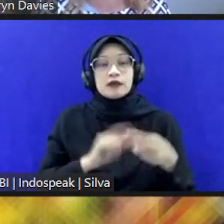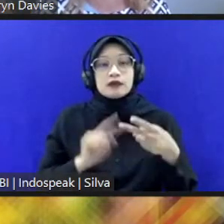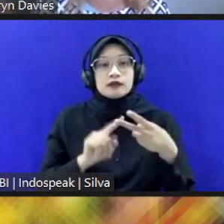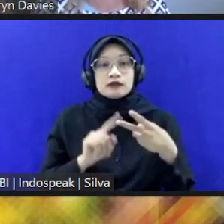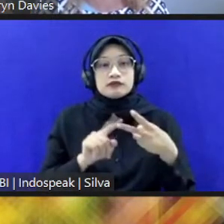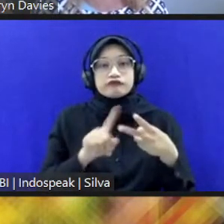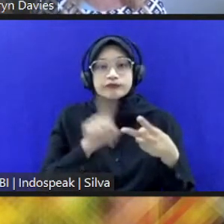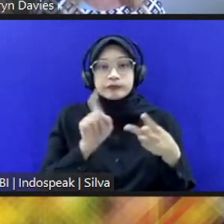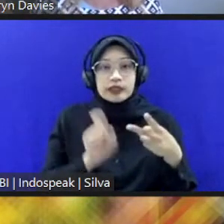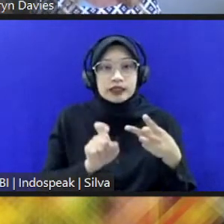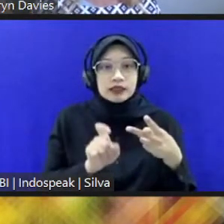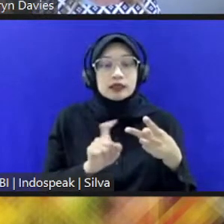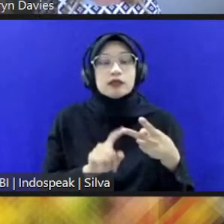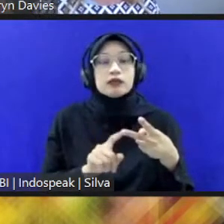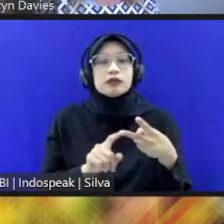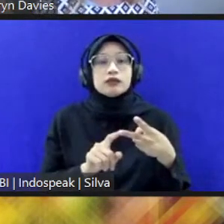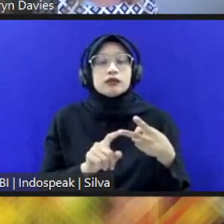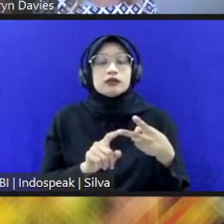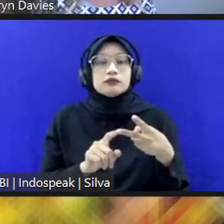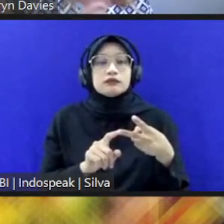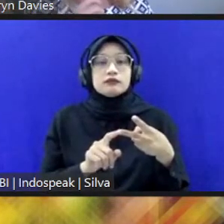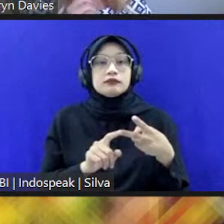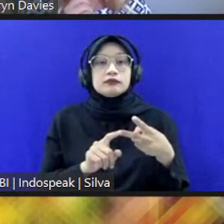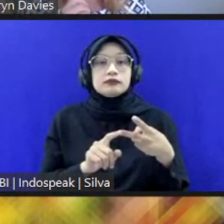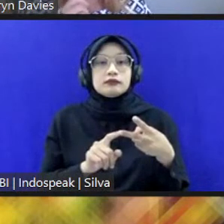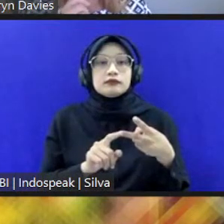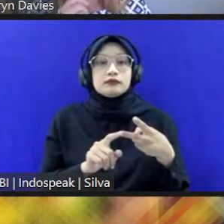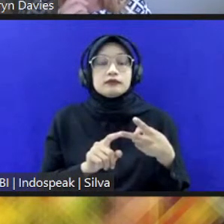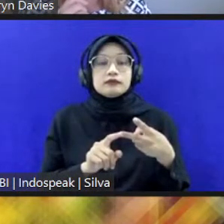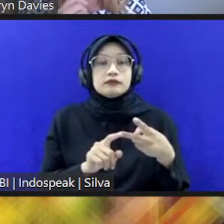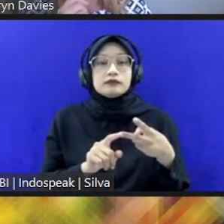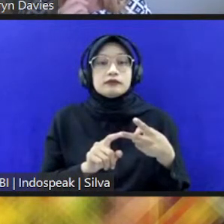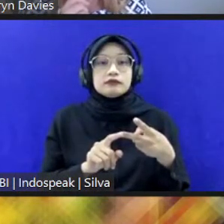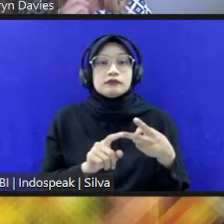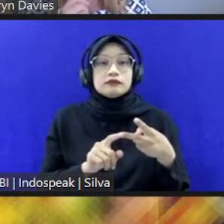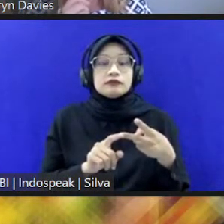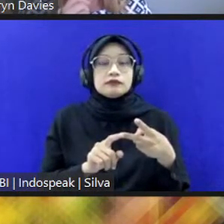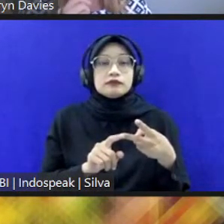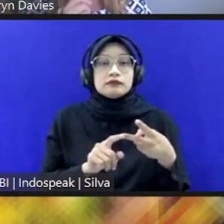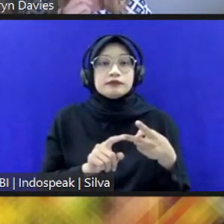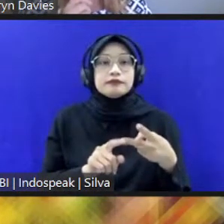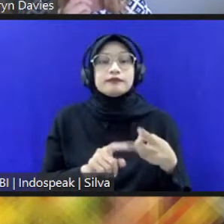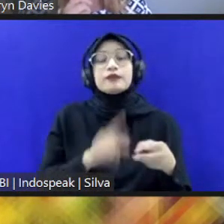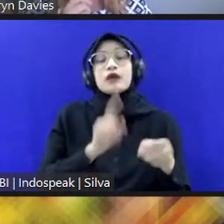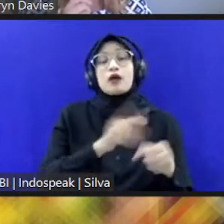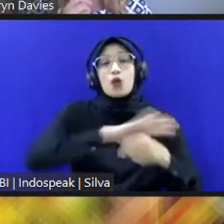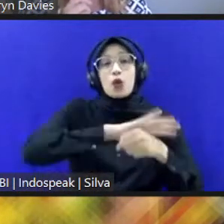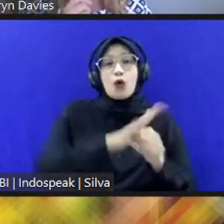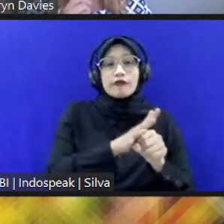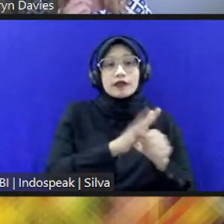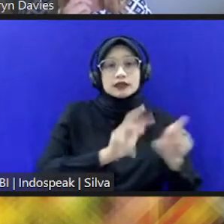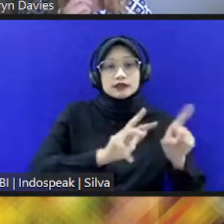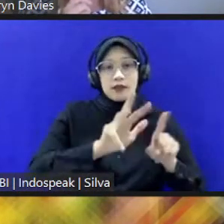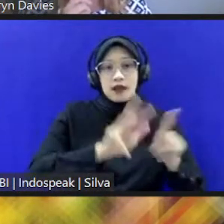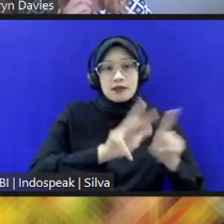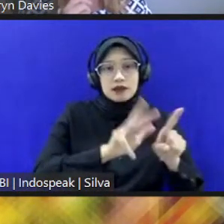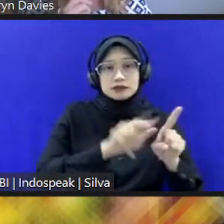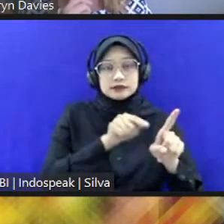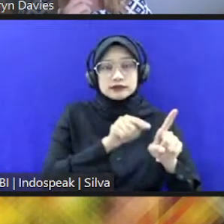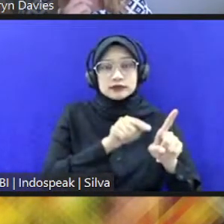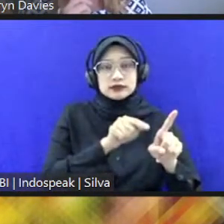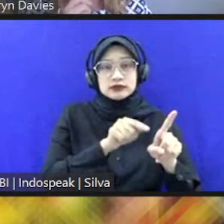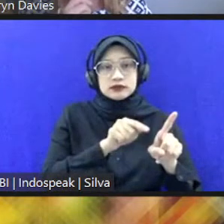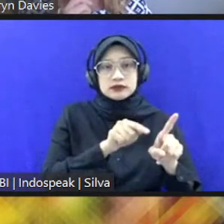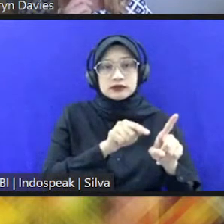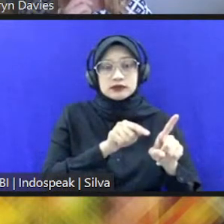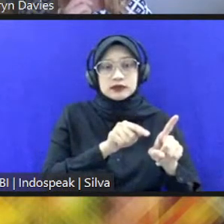whether there is, for one reason or another, perhaps because COVID-19 just sparks the broad